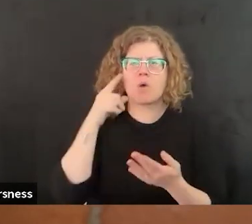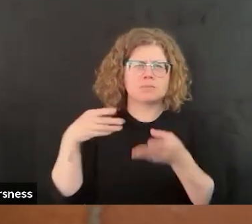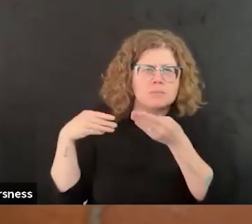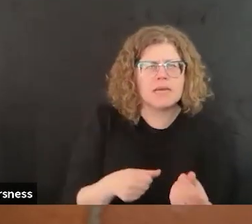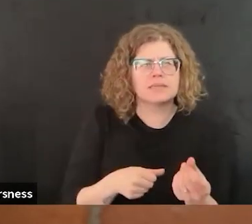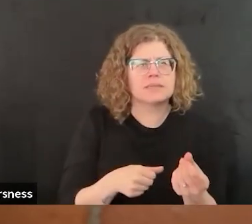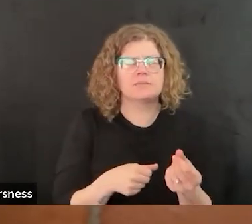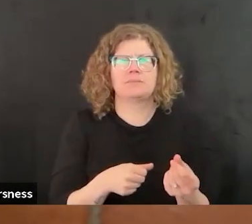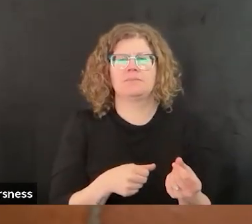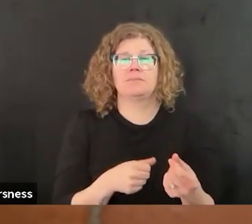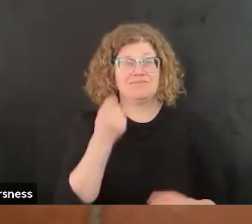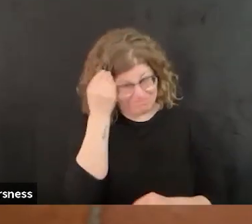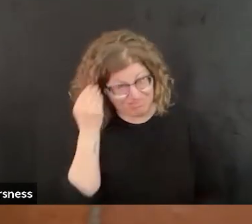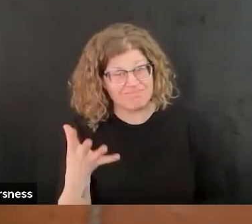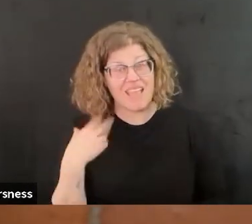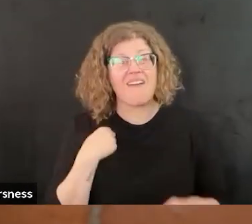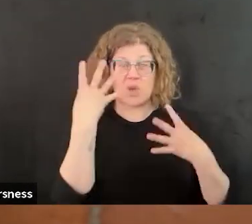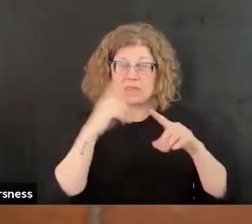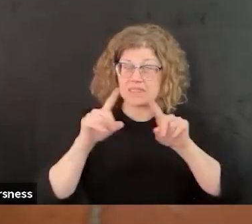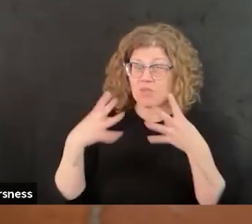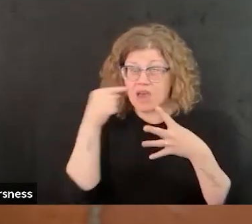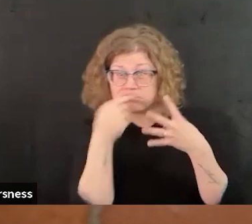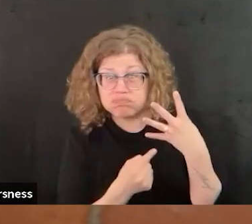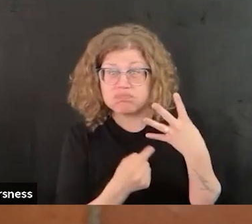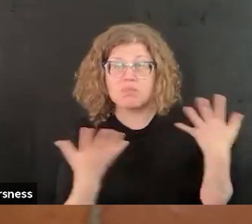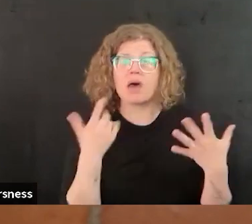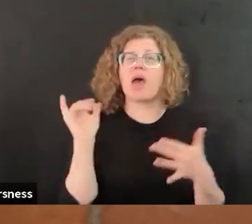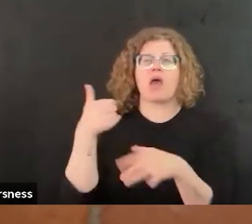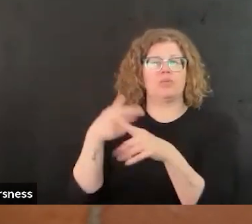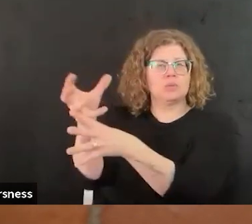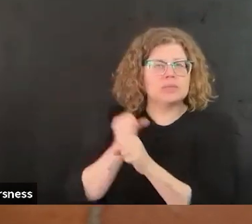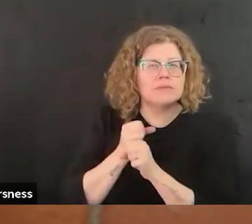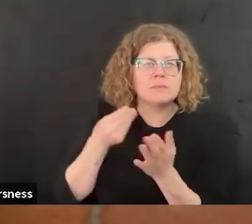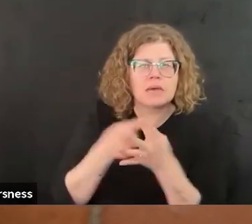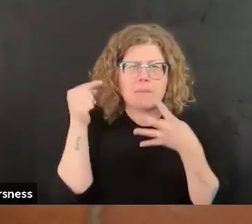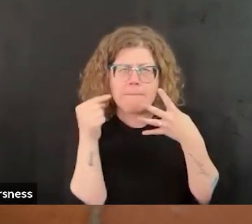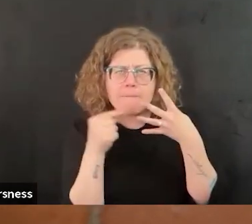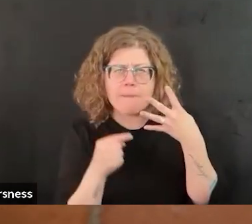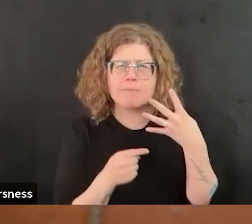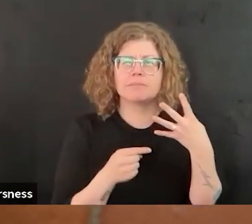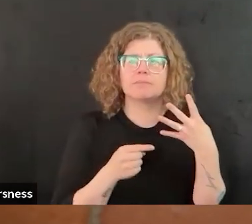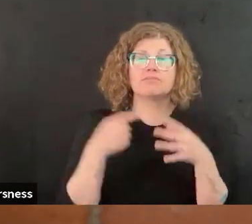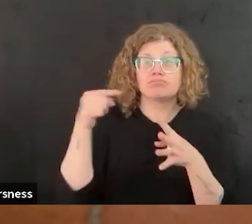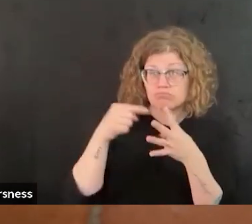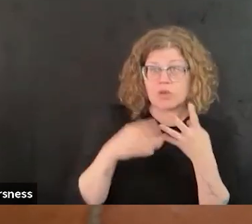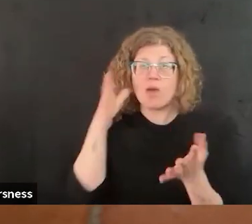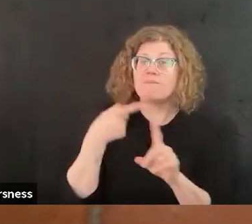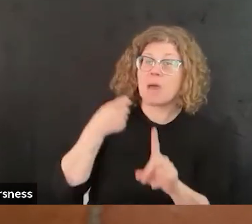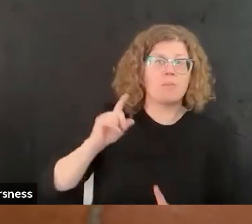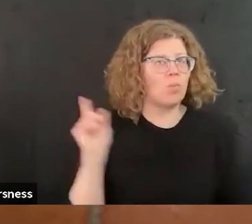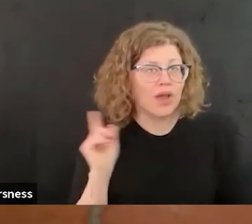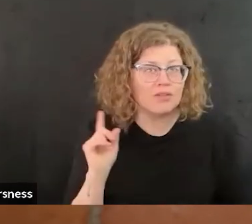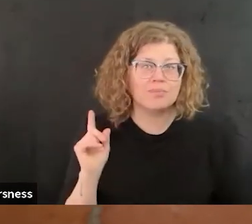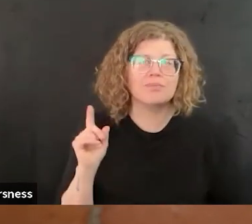spend on the project. There are 4 common ways that you might get that amount of money. So let's look at those first, because the way that you get